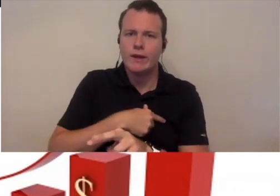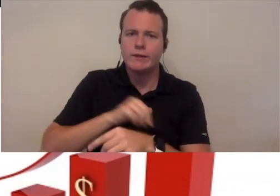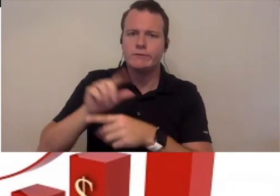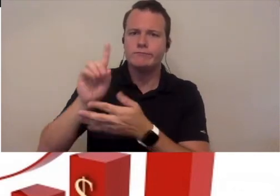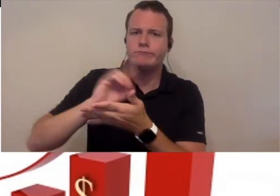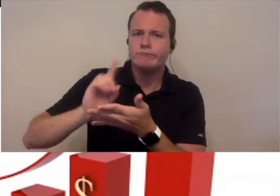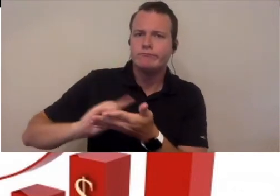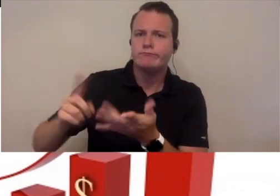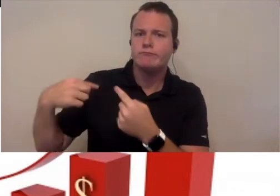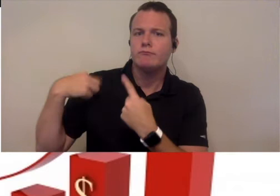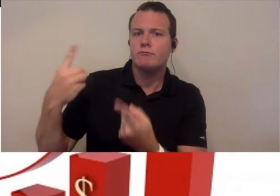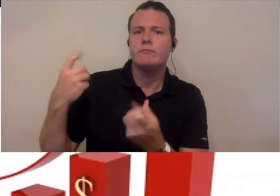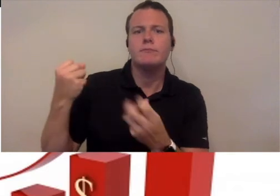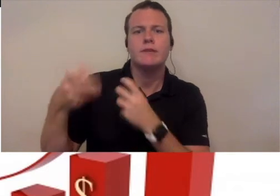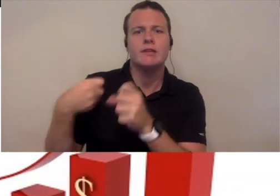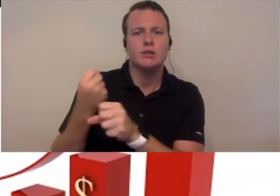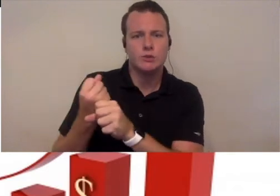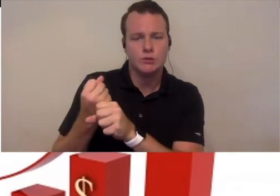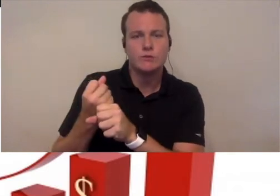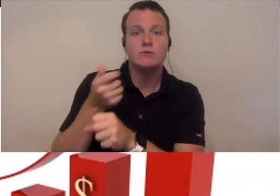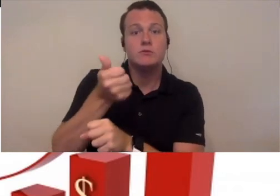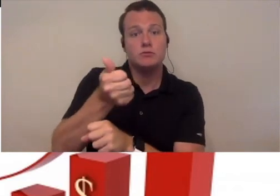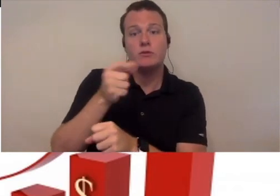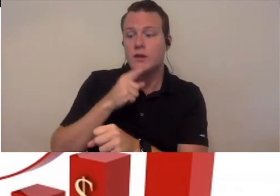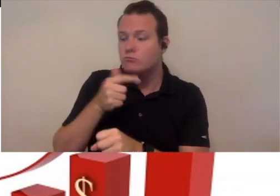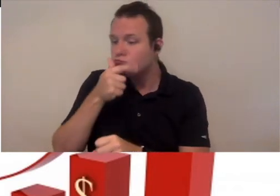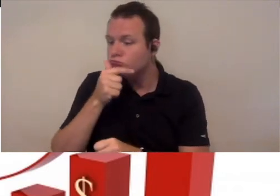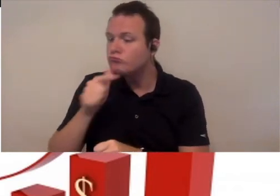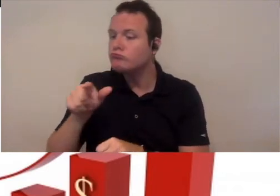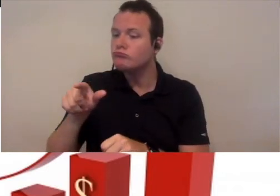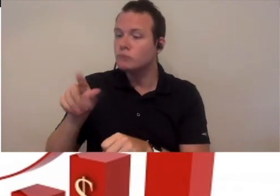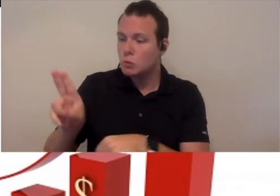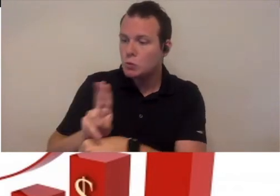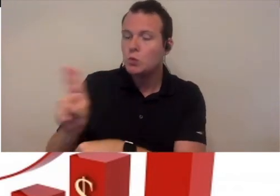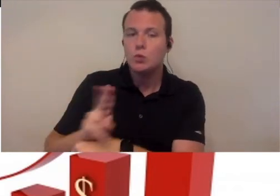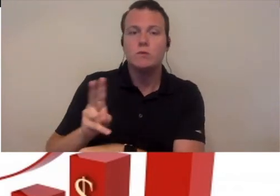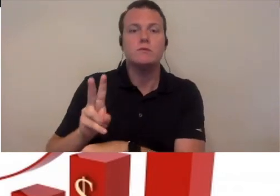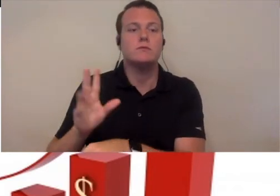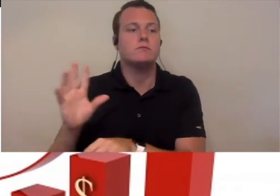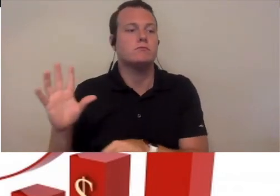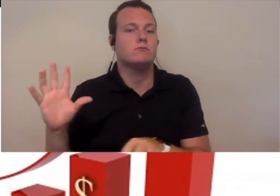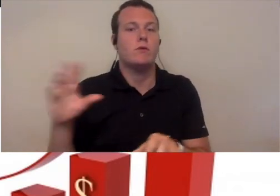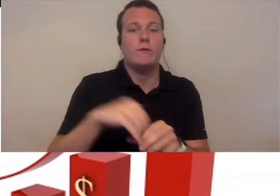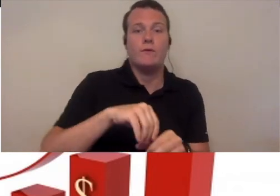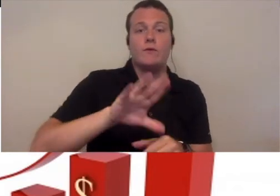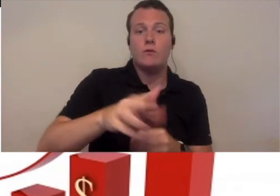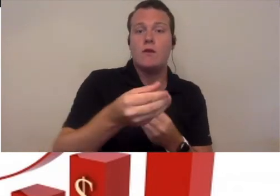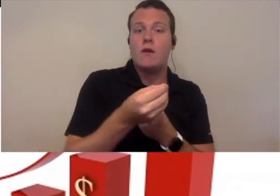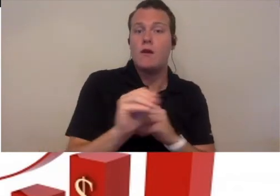over the last few years that you can utilize in your toolbox as you go out and make these